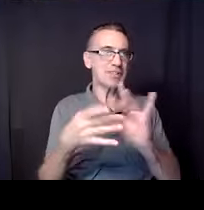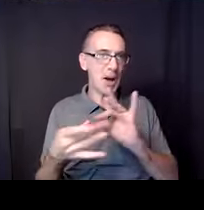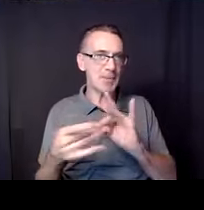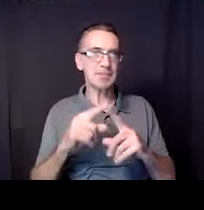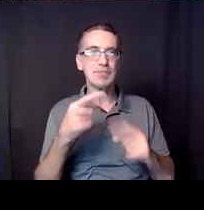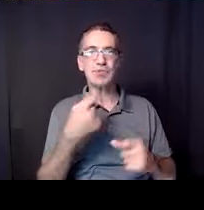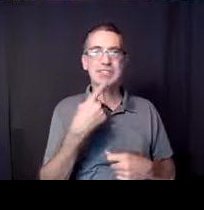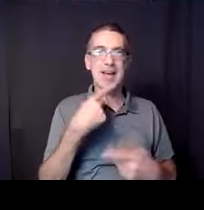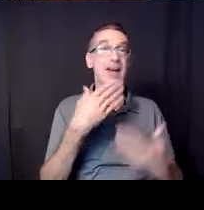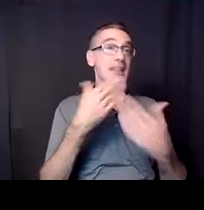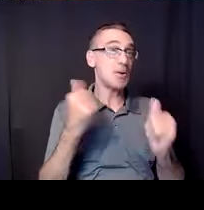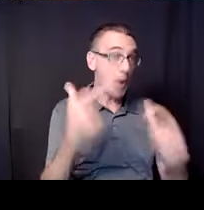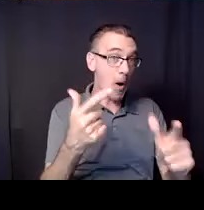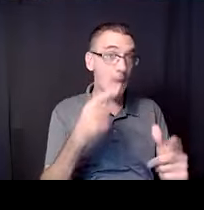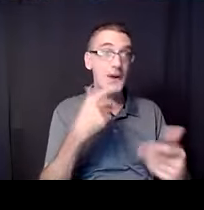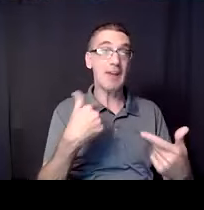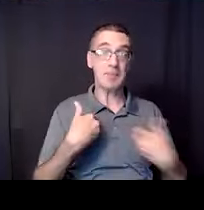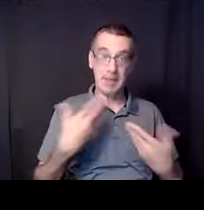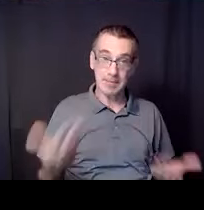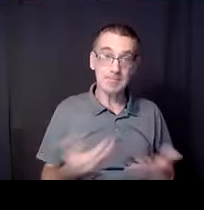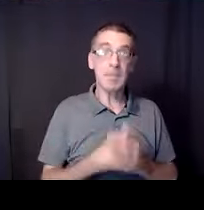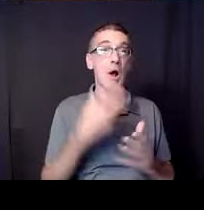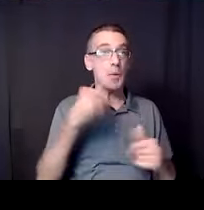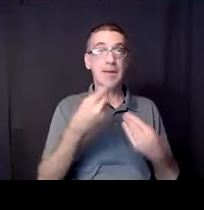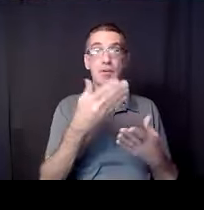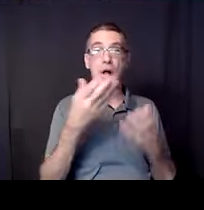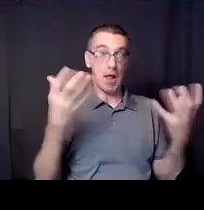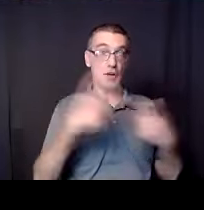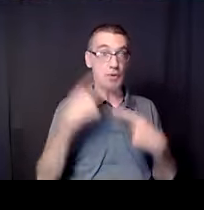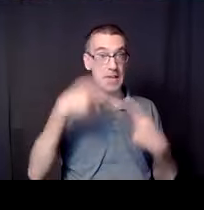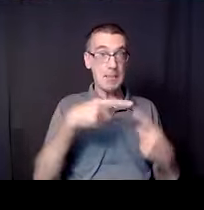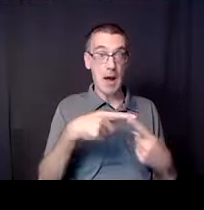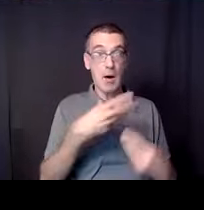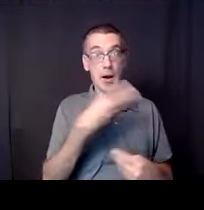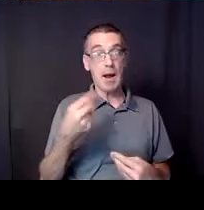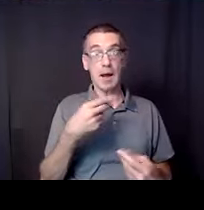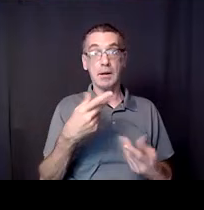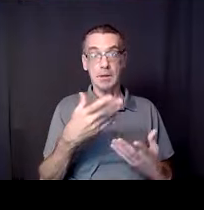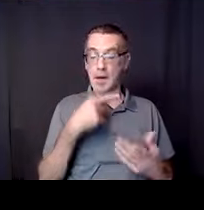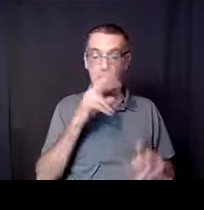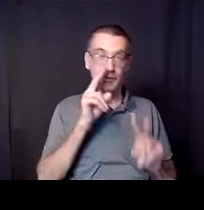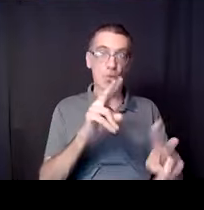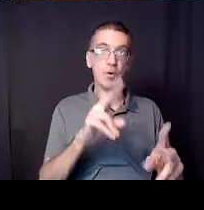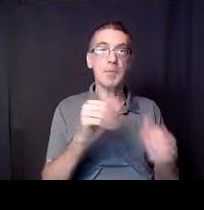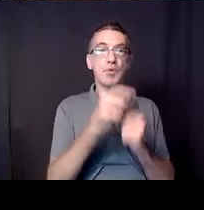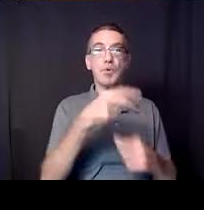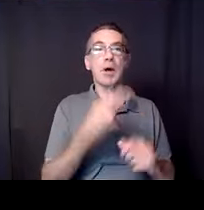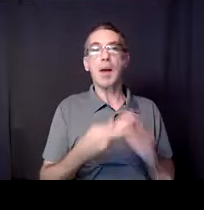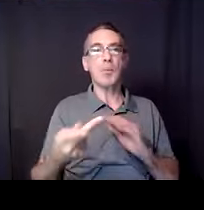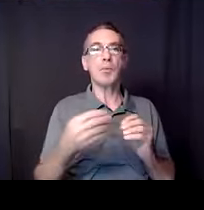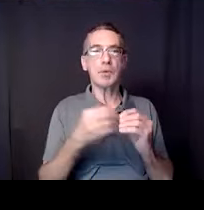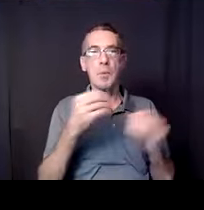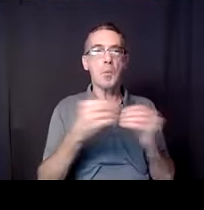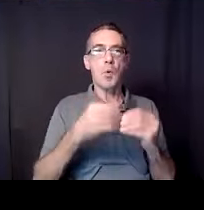to say thank you all very much for having me. I hope this gave you a lot to think about, and I look forward to being with you in a couple of weeks where we can be a